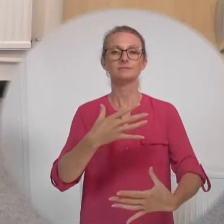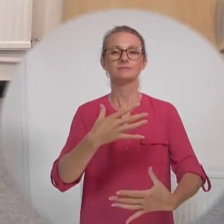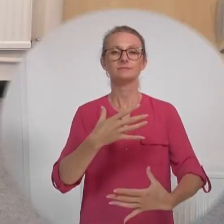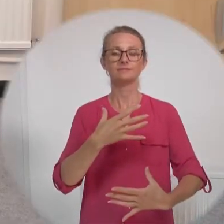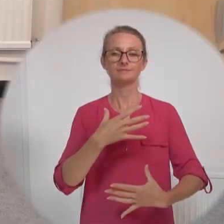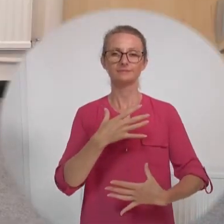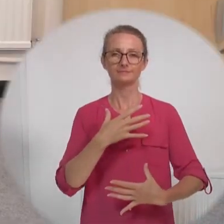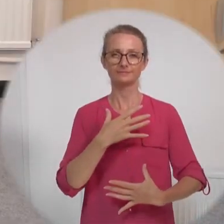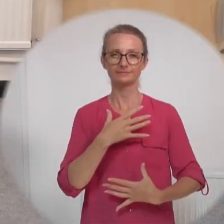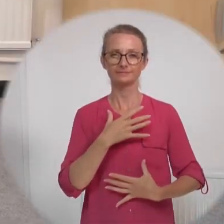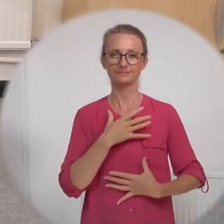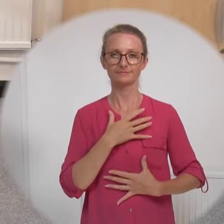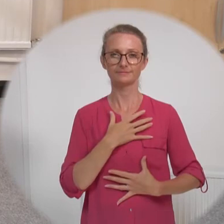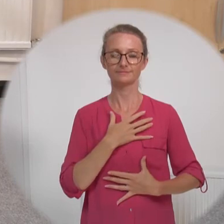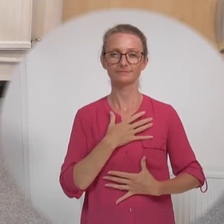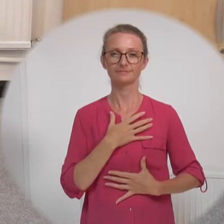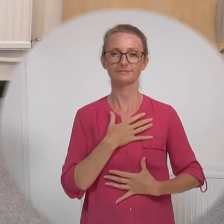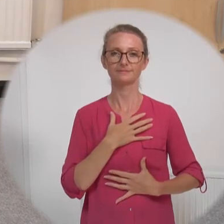breathe out.